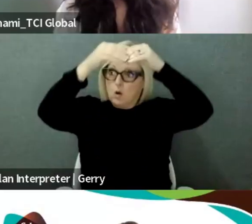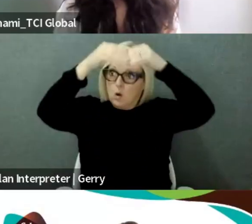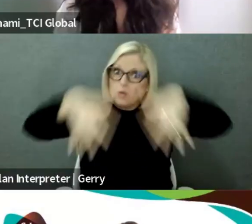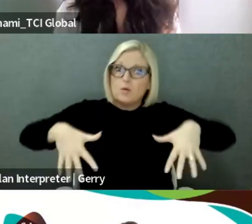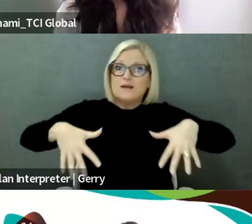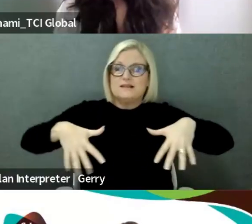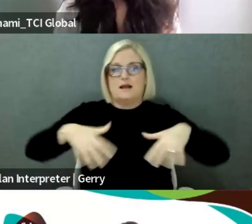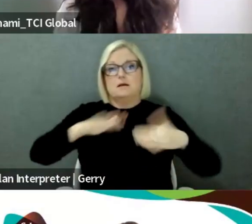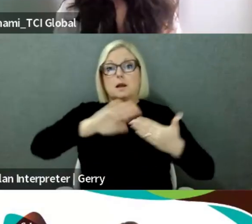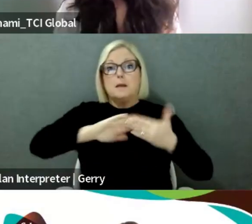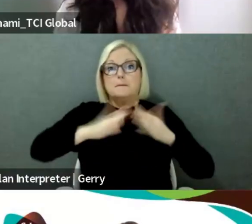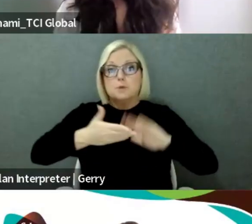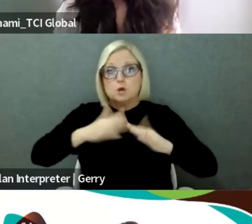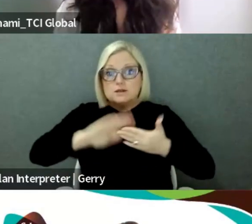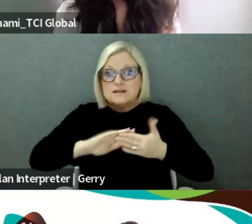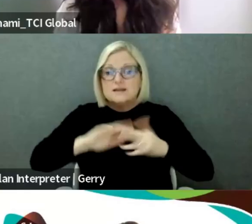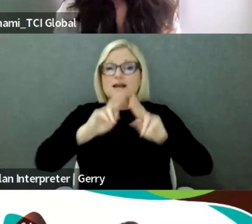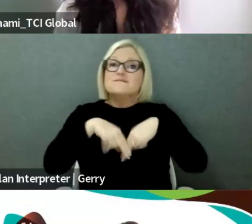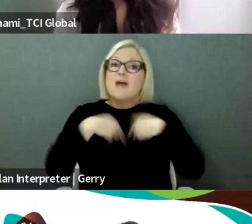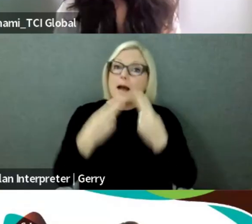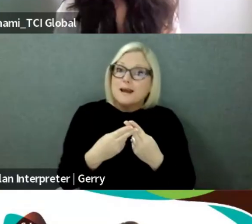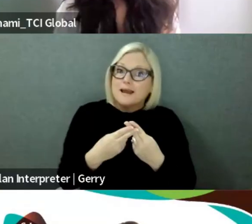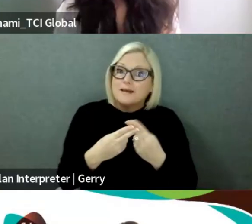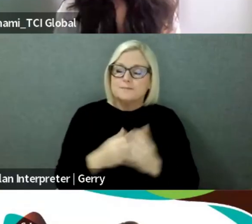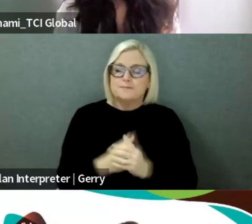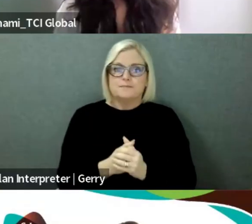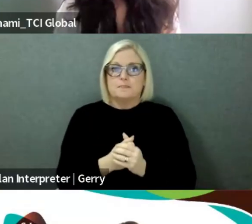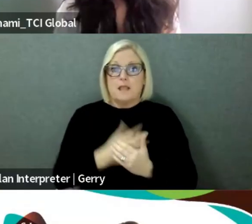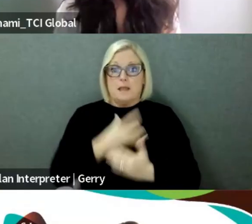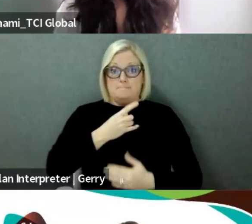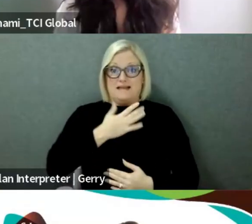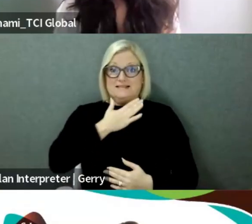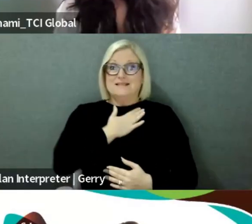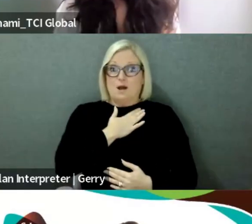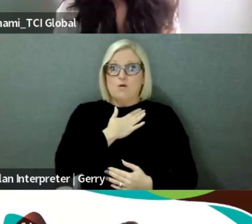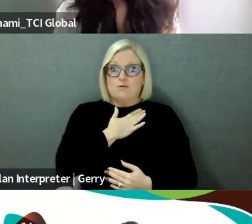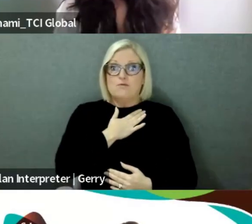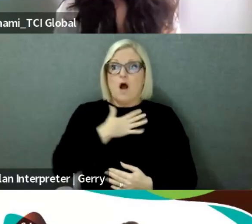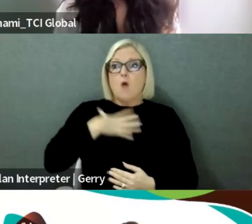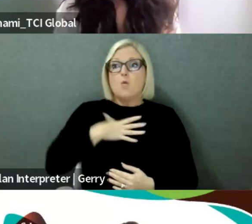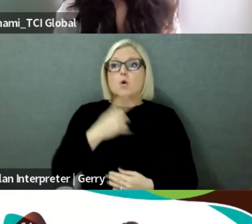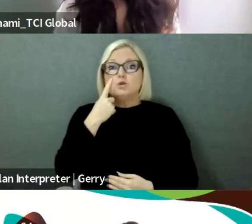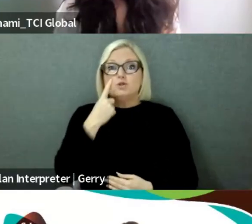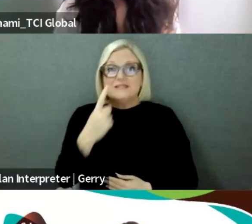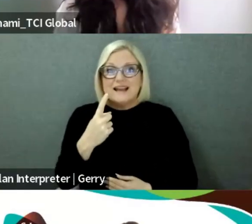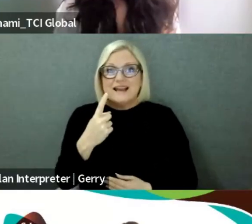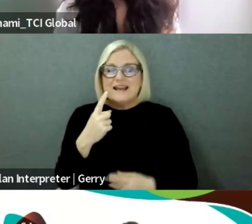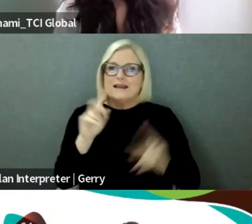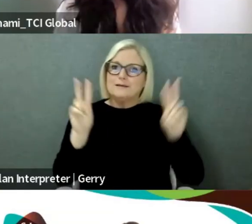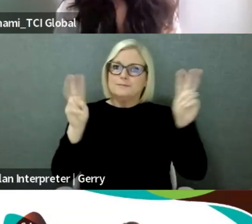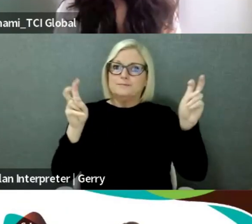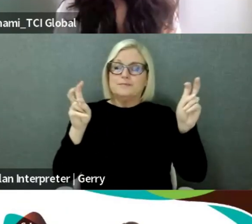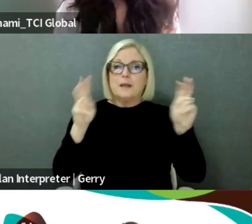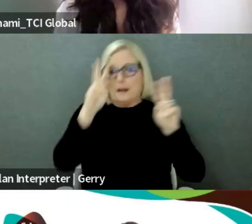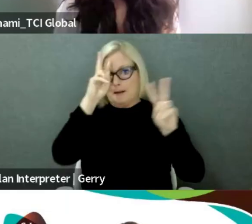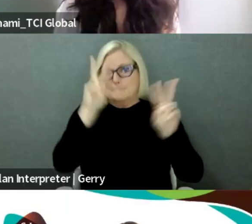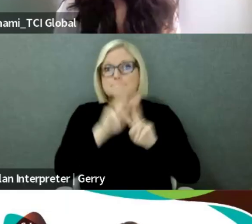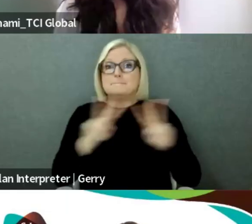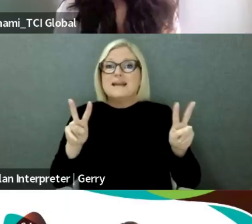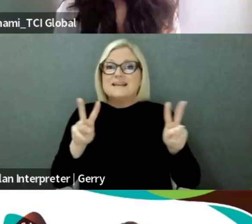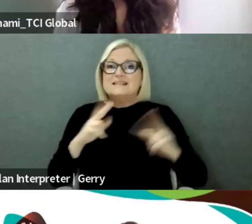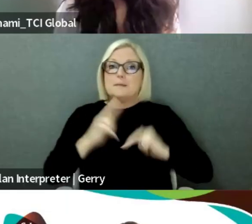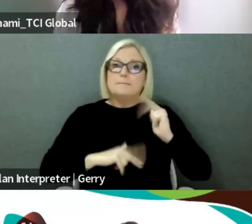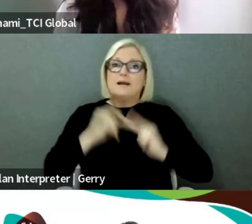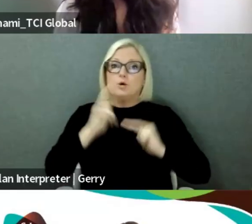belonging. I'm really keen to see application of peace-building theory and action to strengthen the work